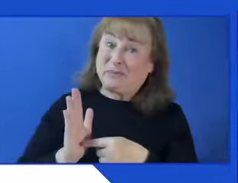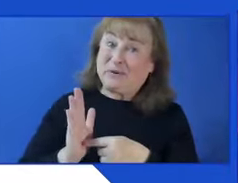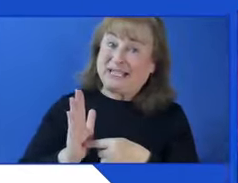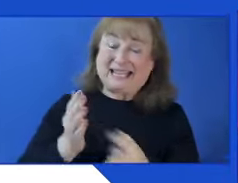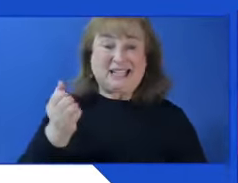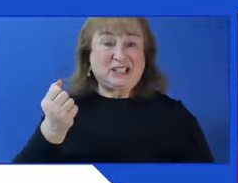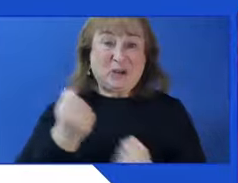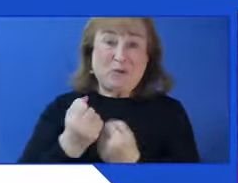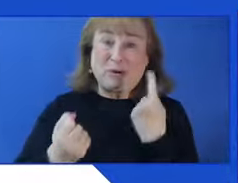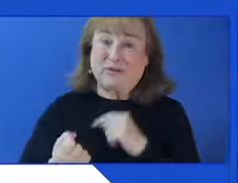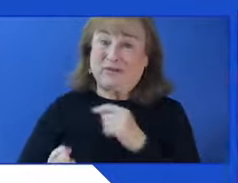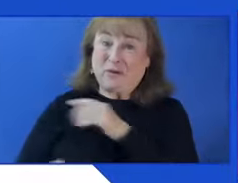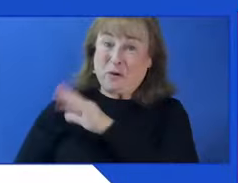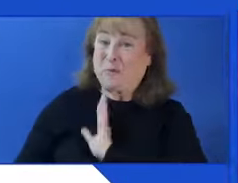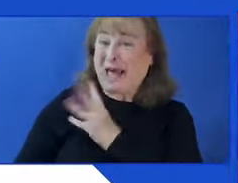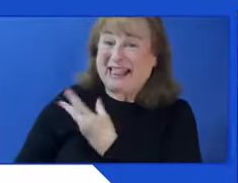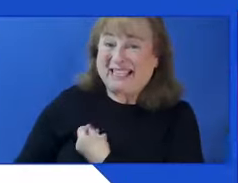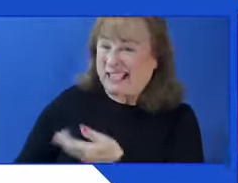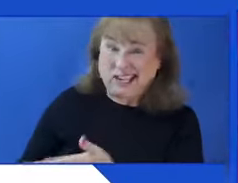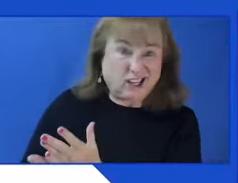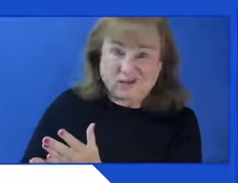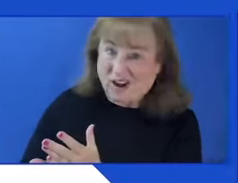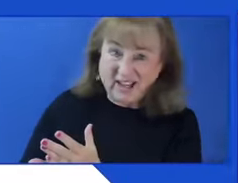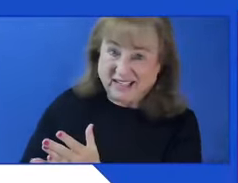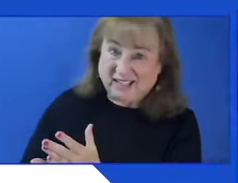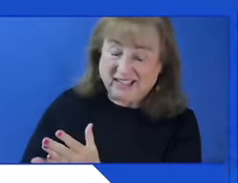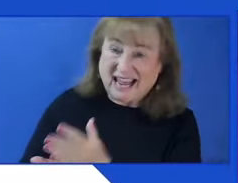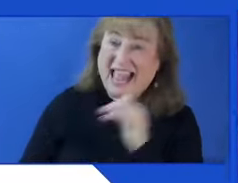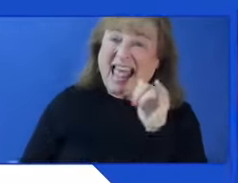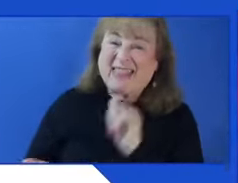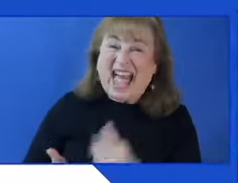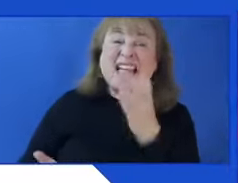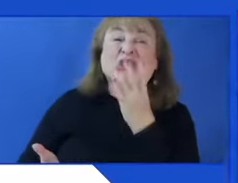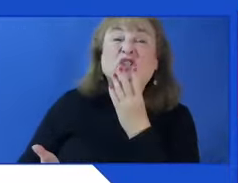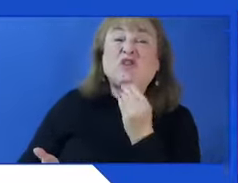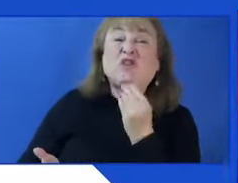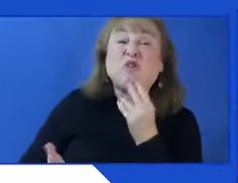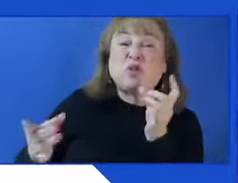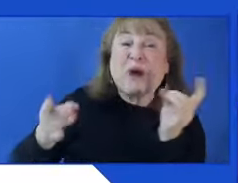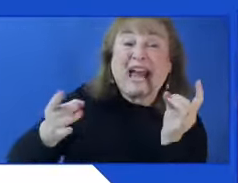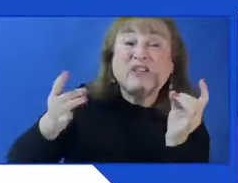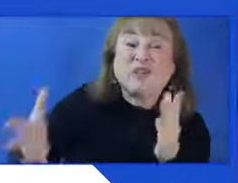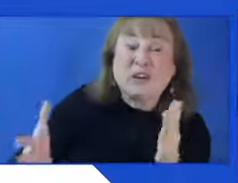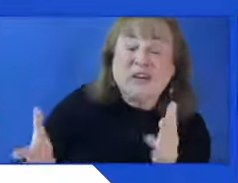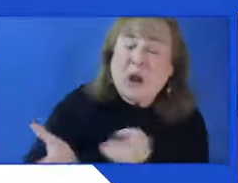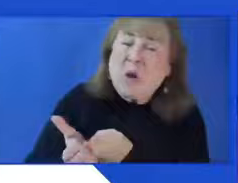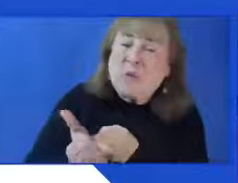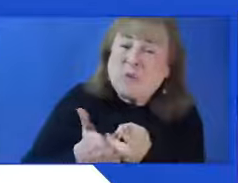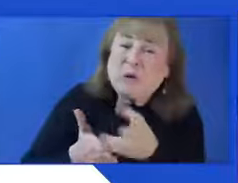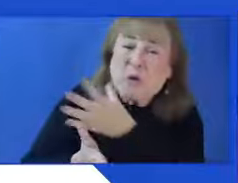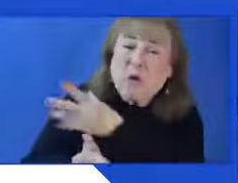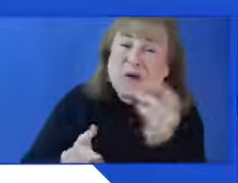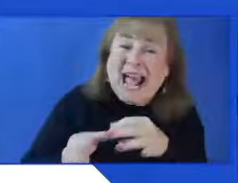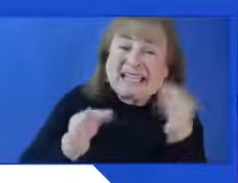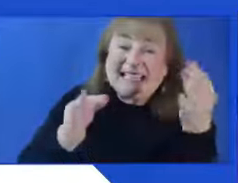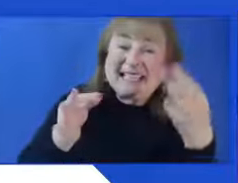support for Palestinian rights. That is Jew hatred, pure